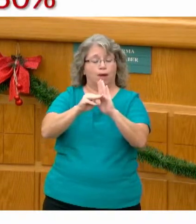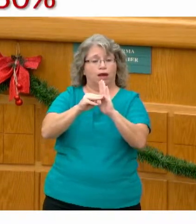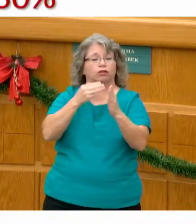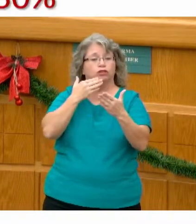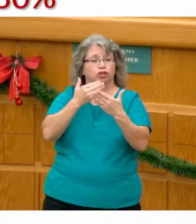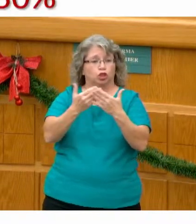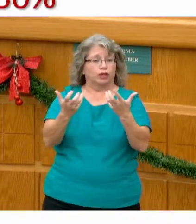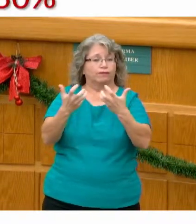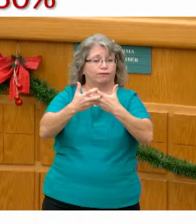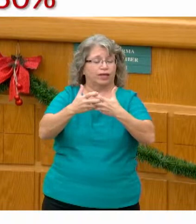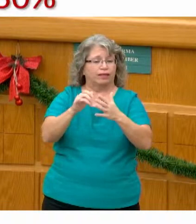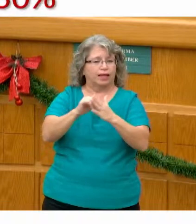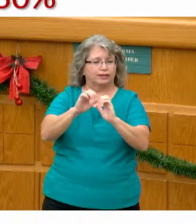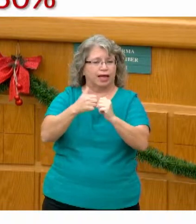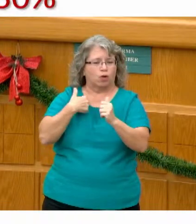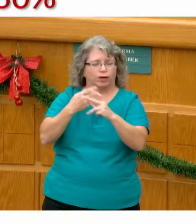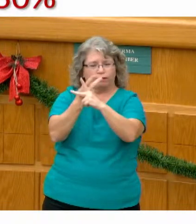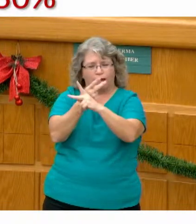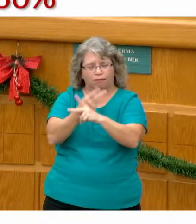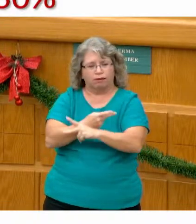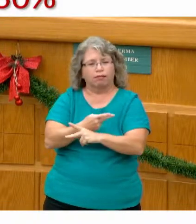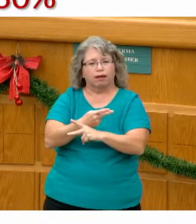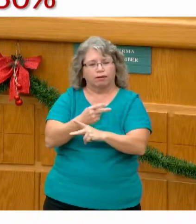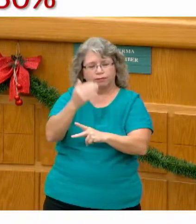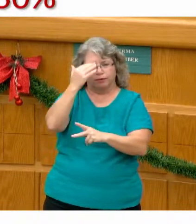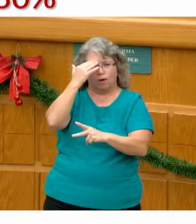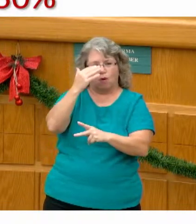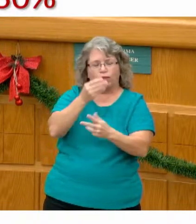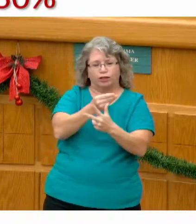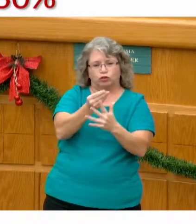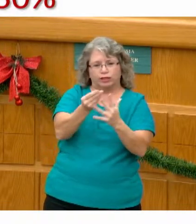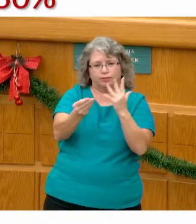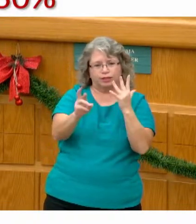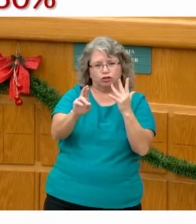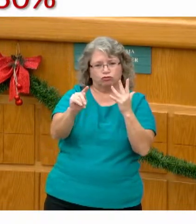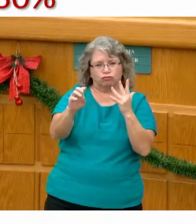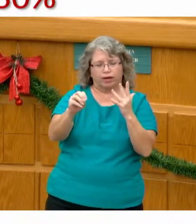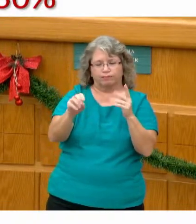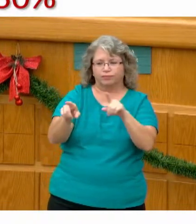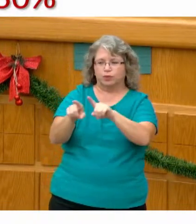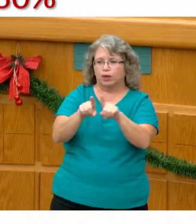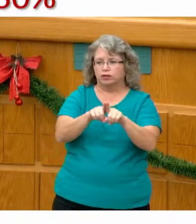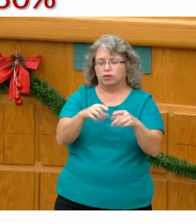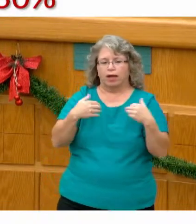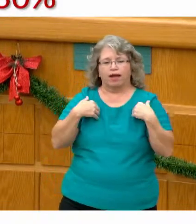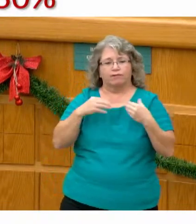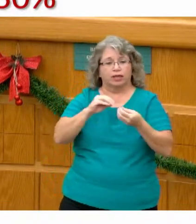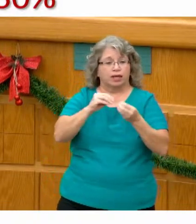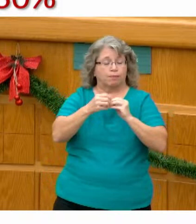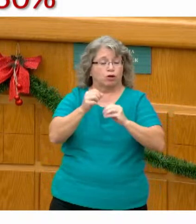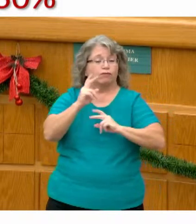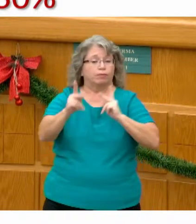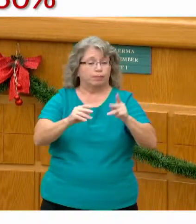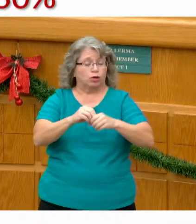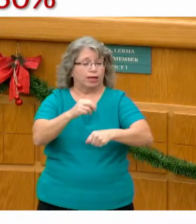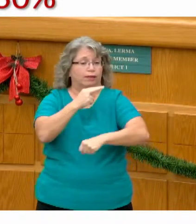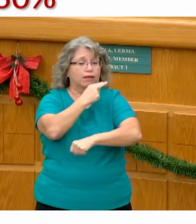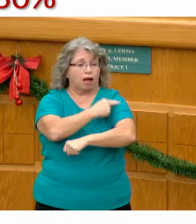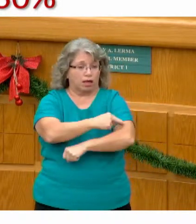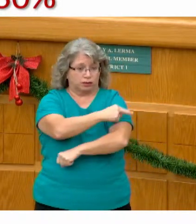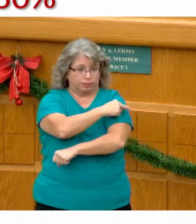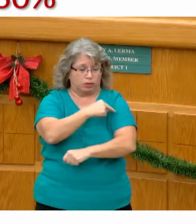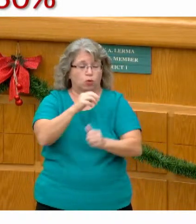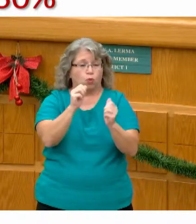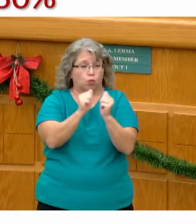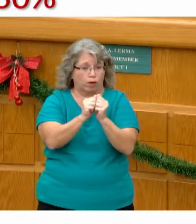rate. We can also infer the number of hospitalizations here. In black, you have the actual number of people with COVID-19 in our